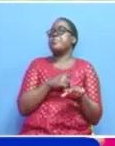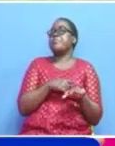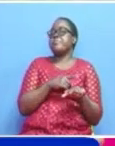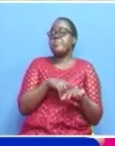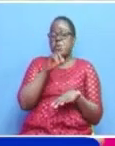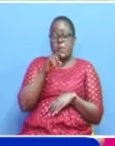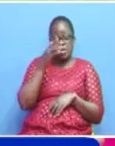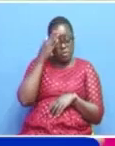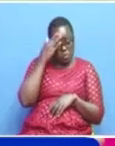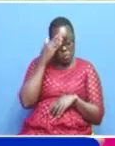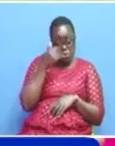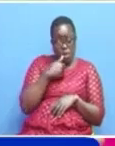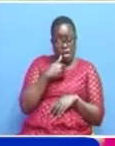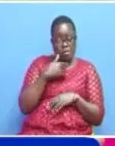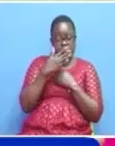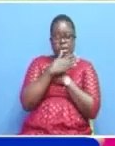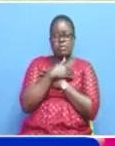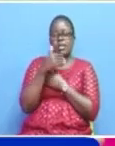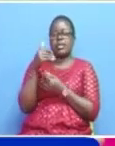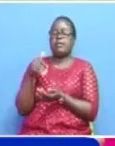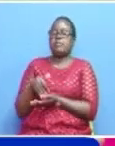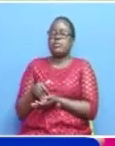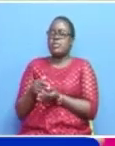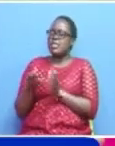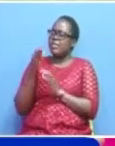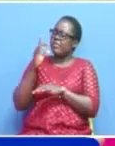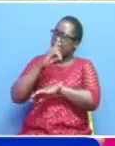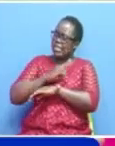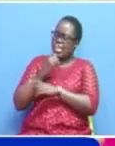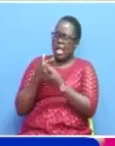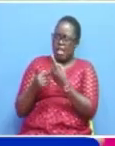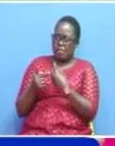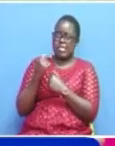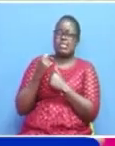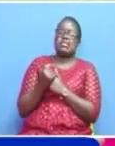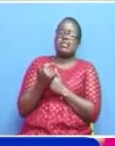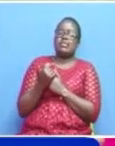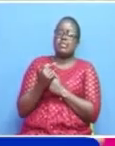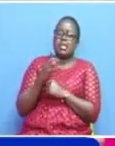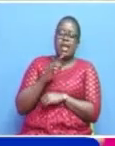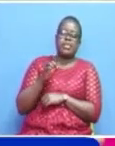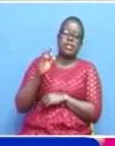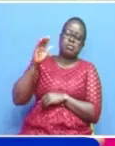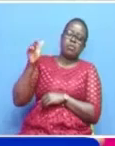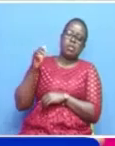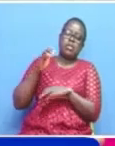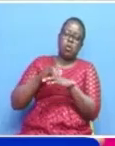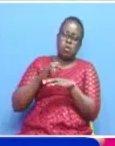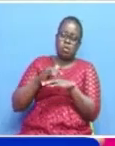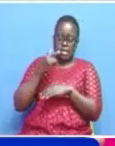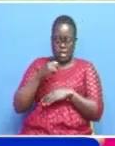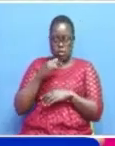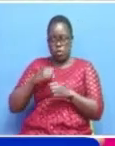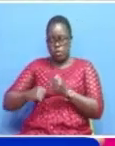Mjue ya kwamba mna marafiki. If the day comes and this mountain calls upon us, we